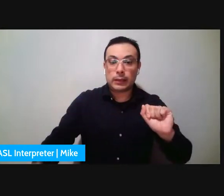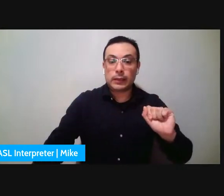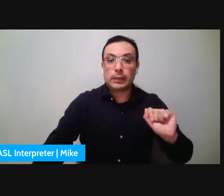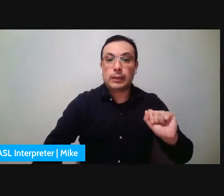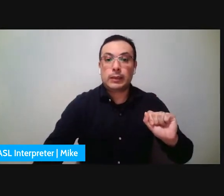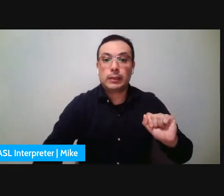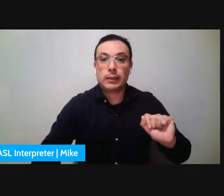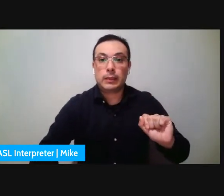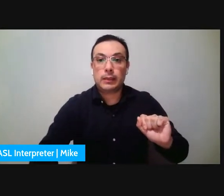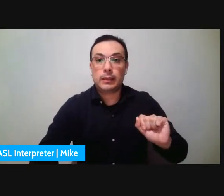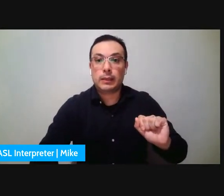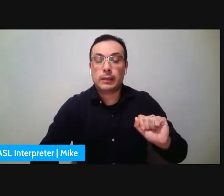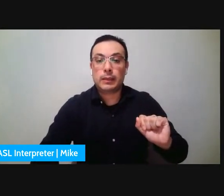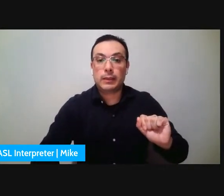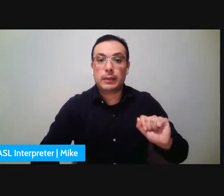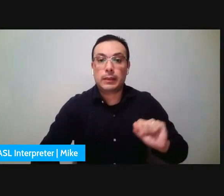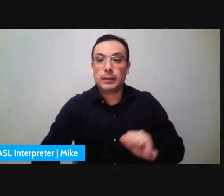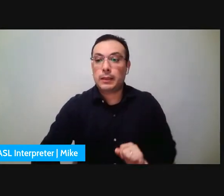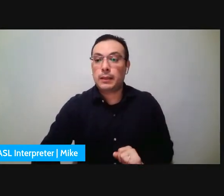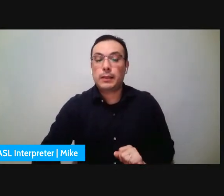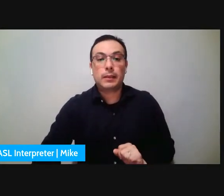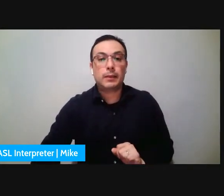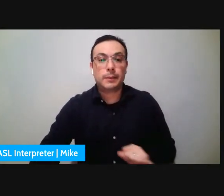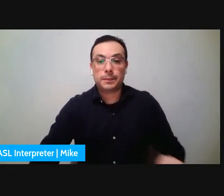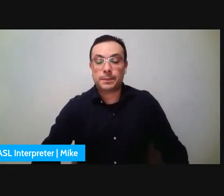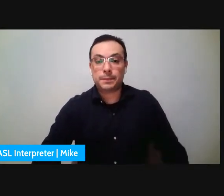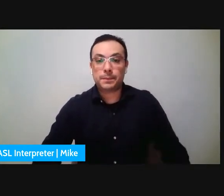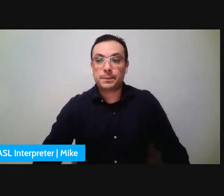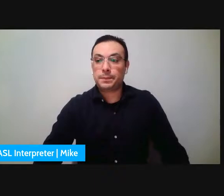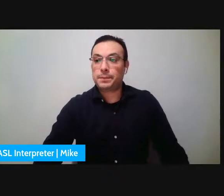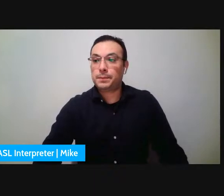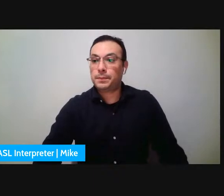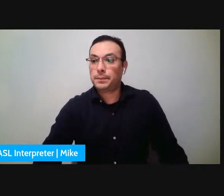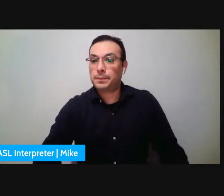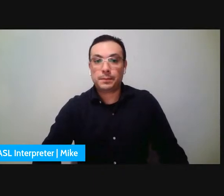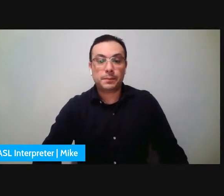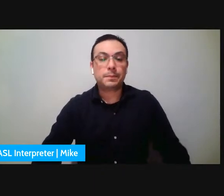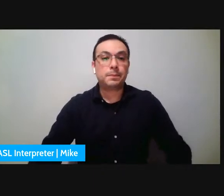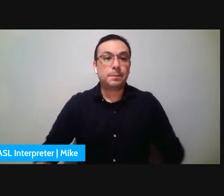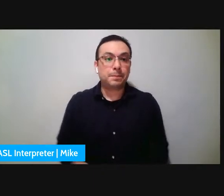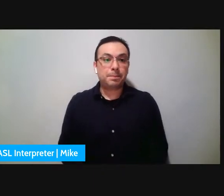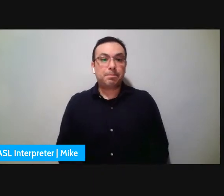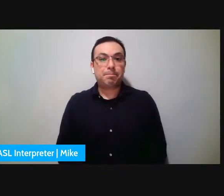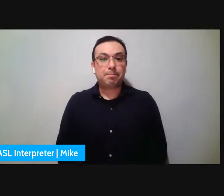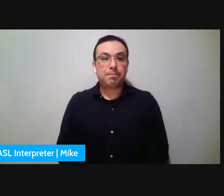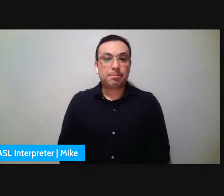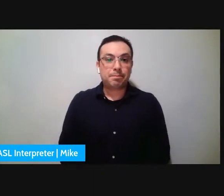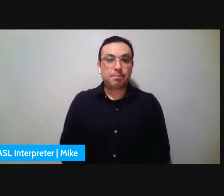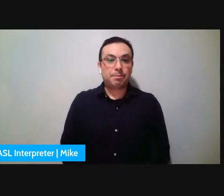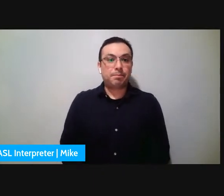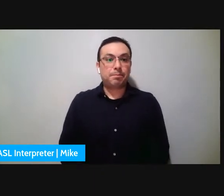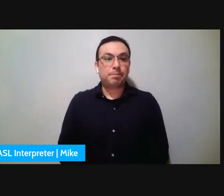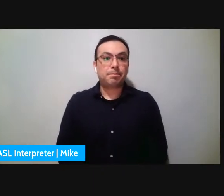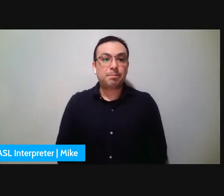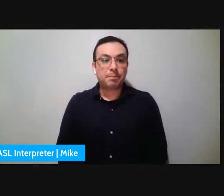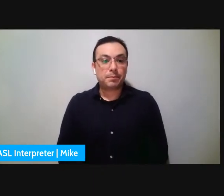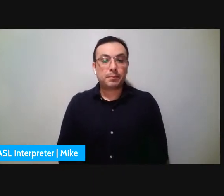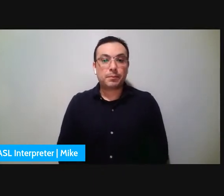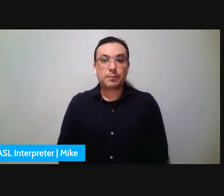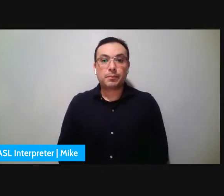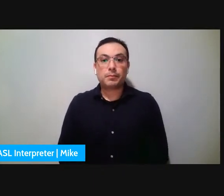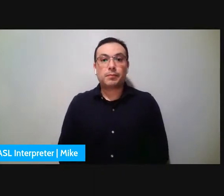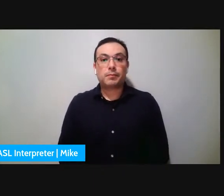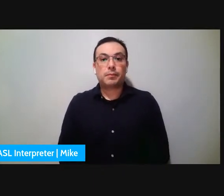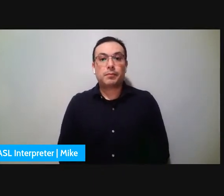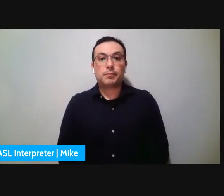So I'll just, sorry, 1 second. Okay. So I'll just get started. So we're